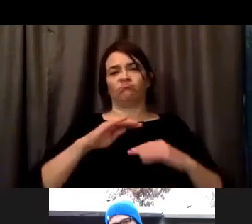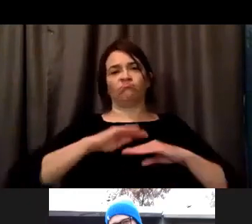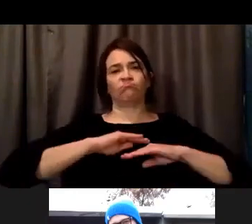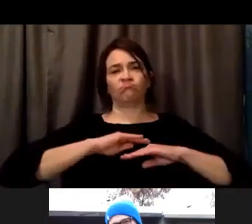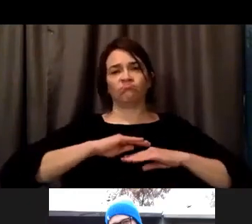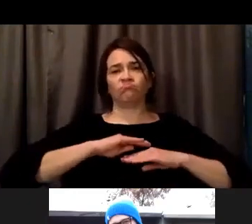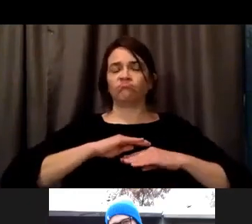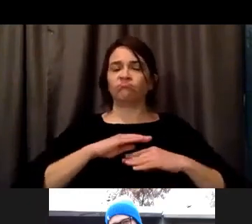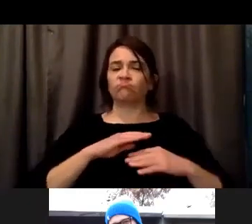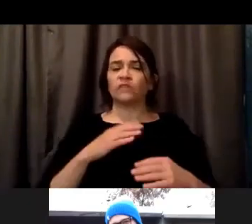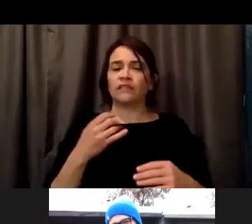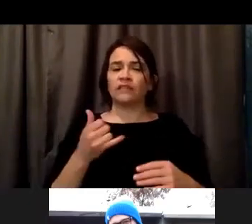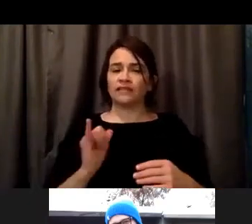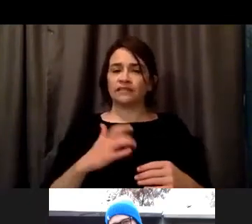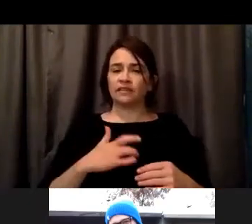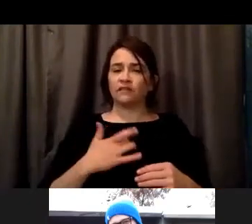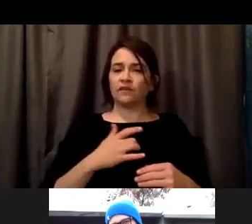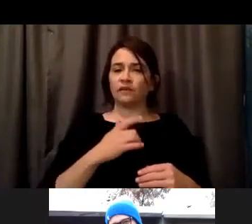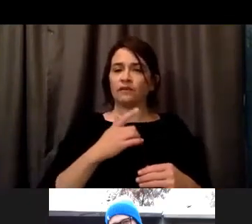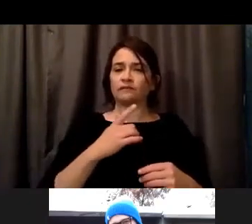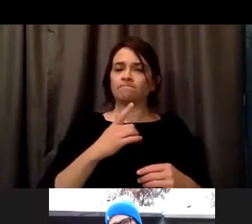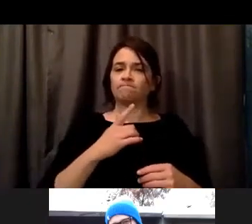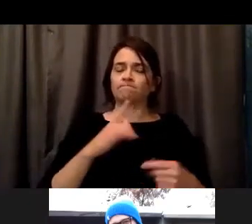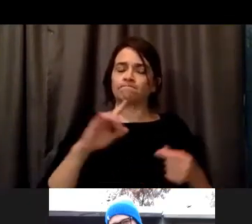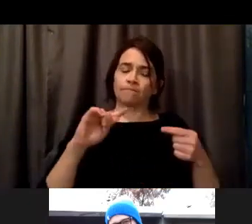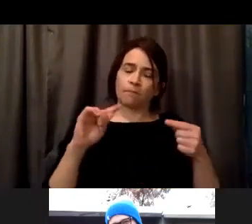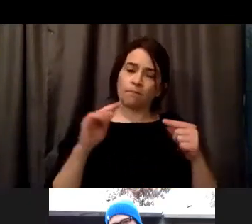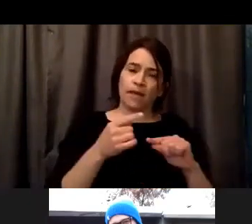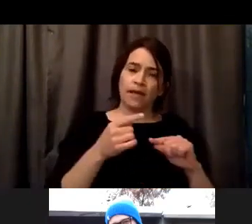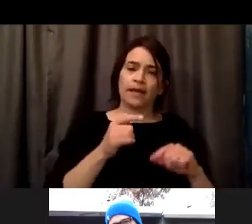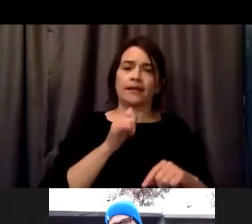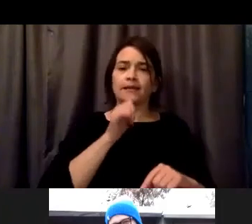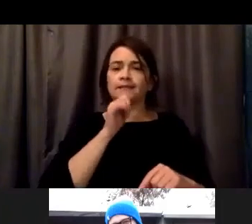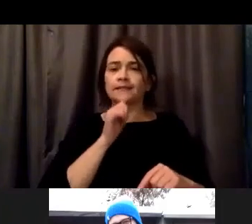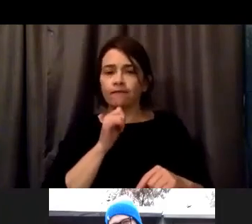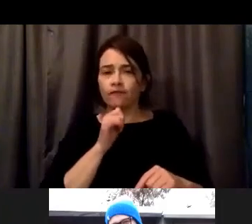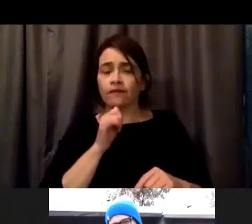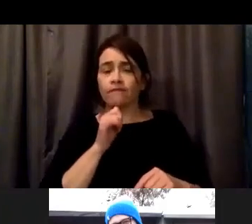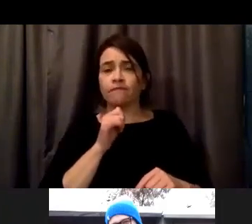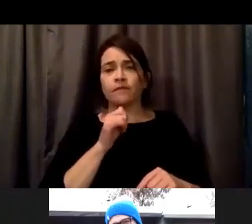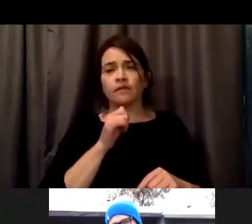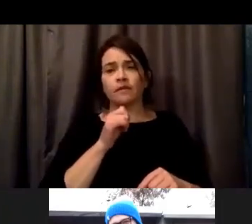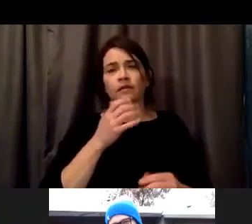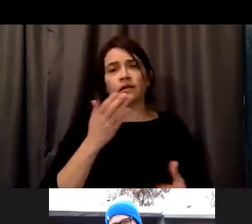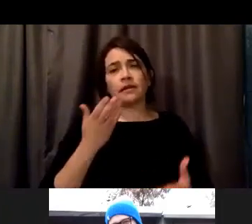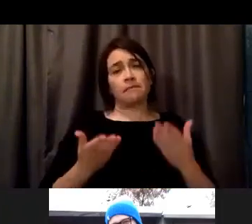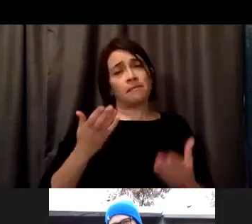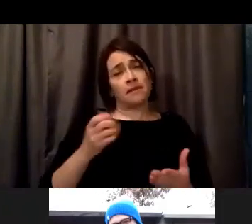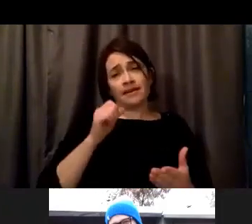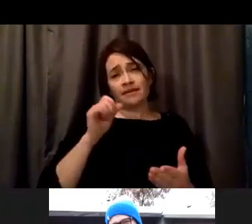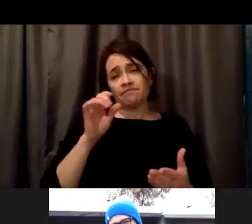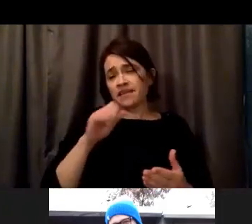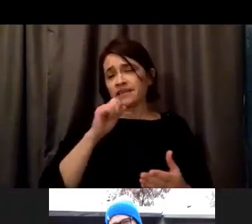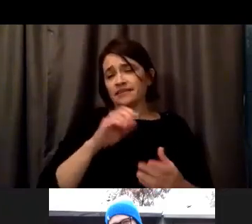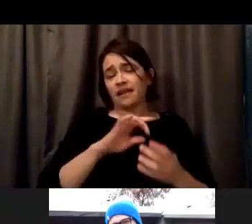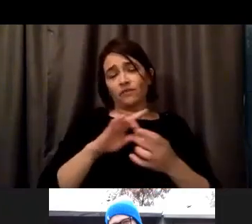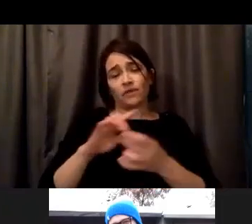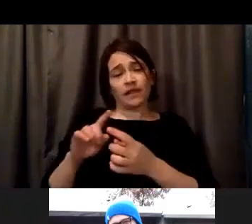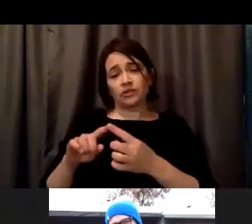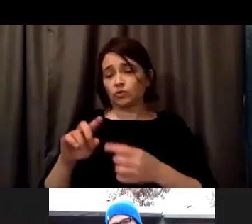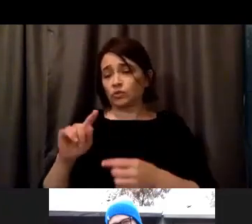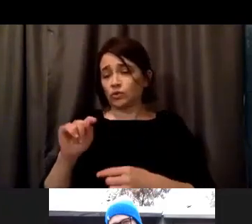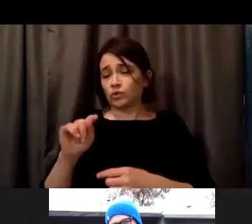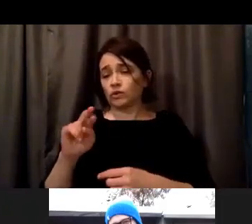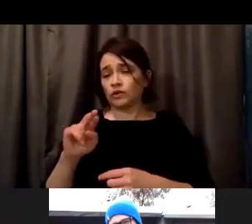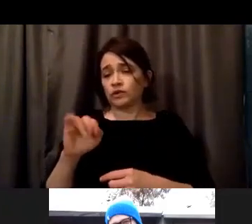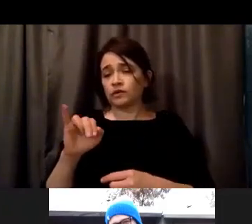and this may not have anything to do with the tribunal. It might just simply be a